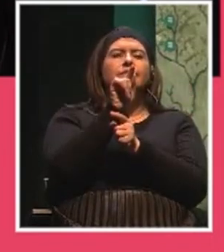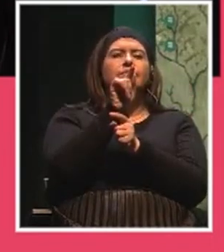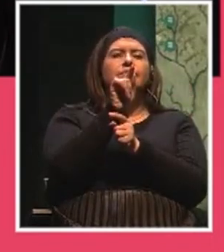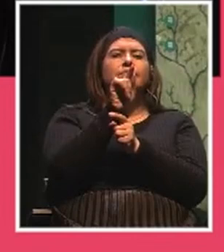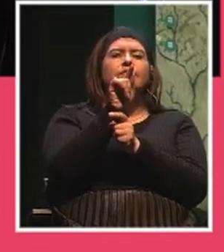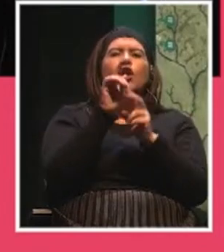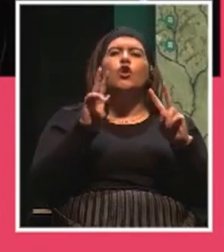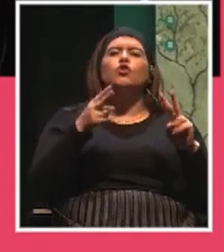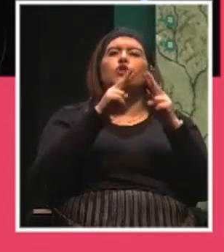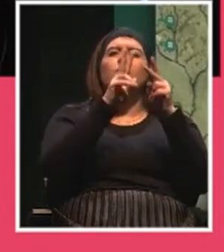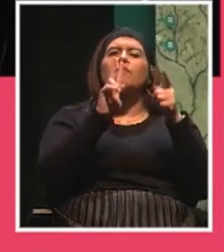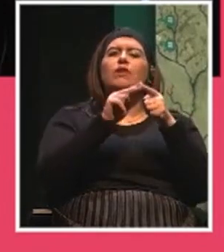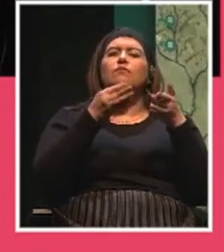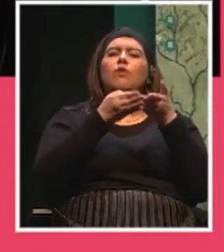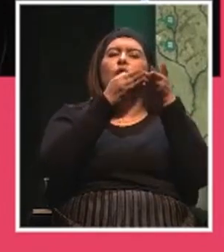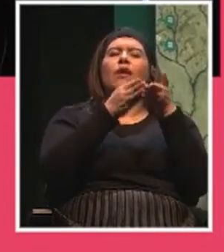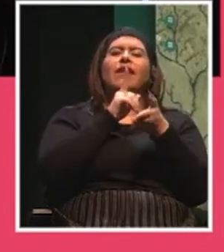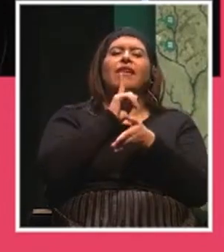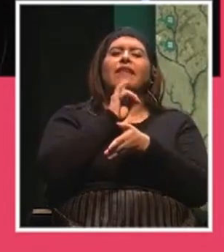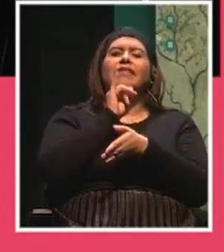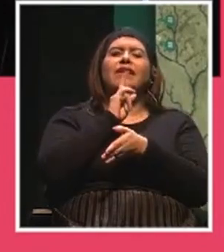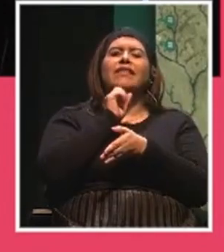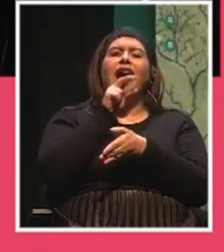1912. They were shooting it